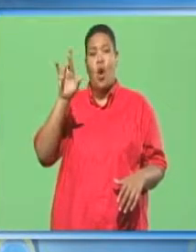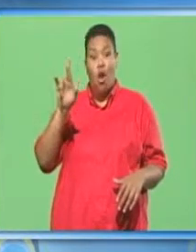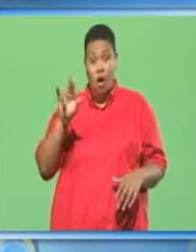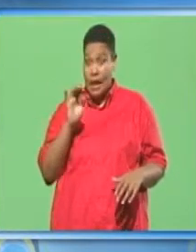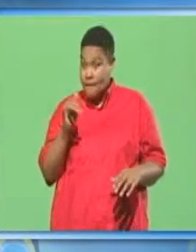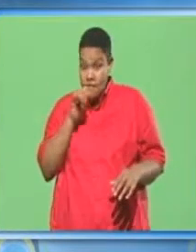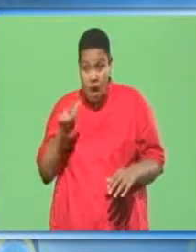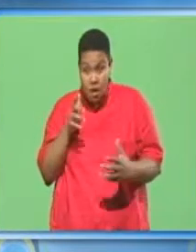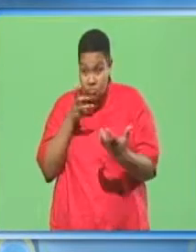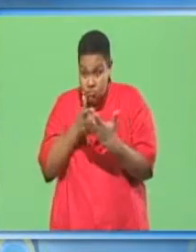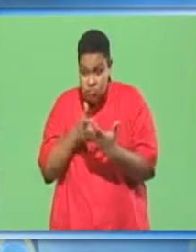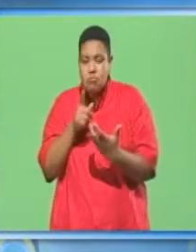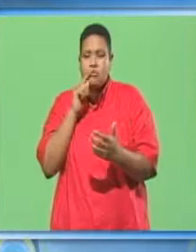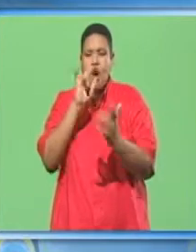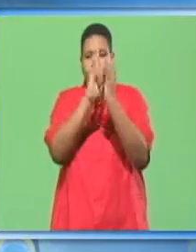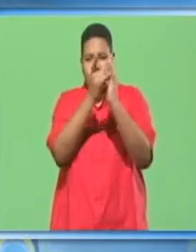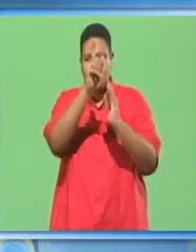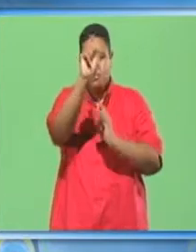adjustments.